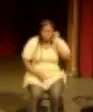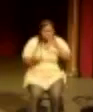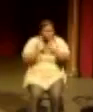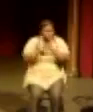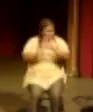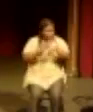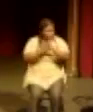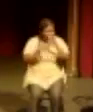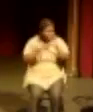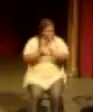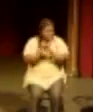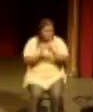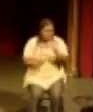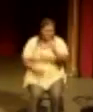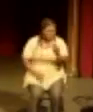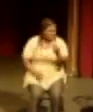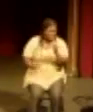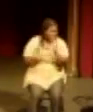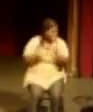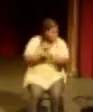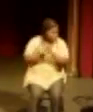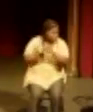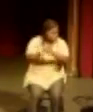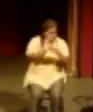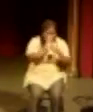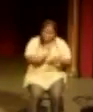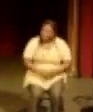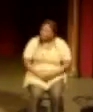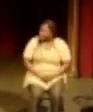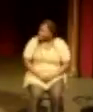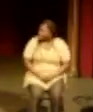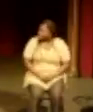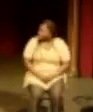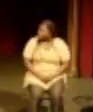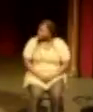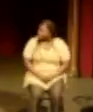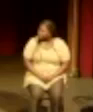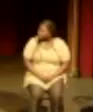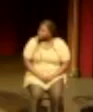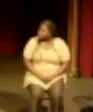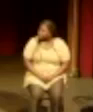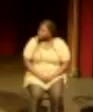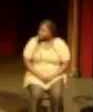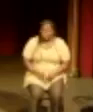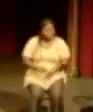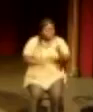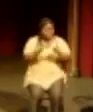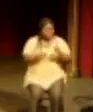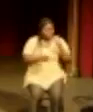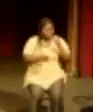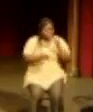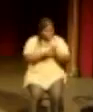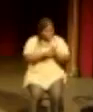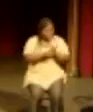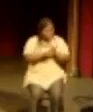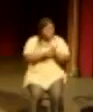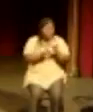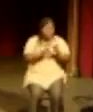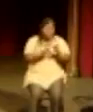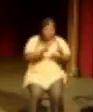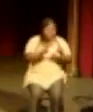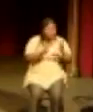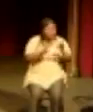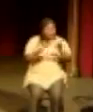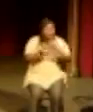that I kind of want to work through. I'll end up going all the way back a whole year, but I want to start with some pictures from just last